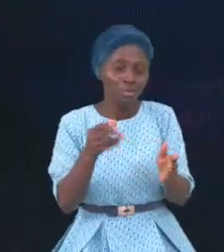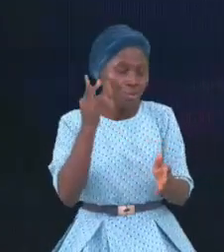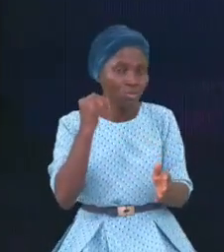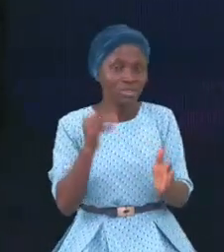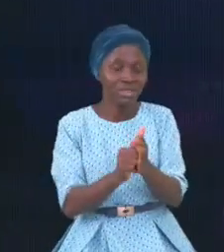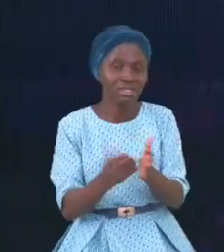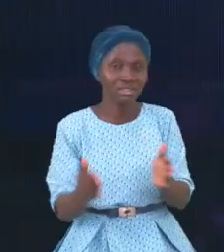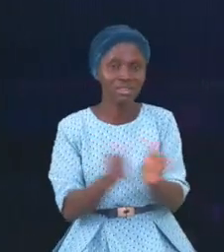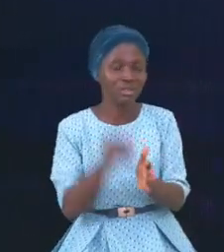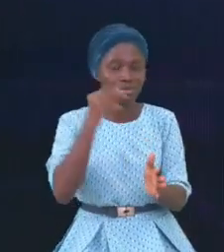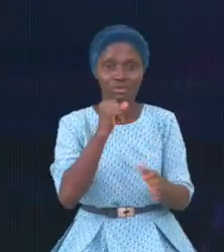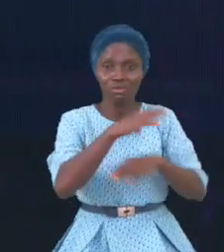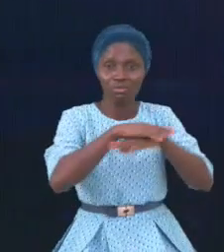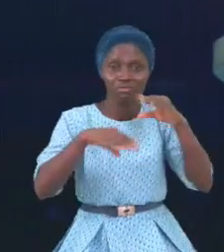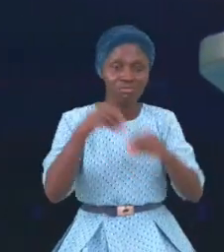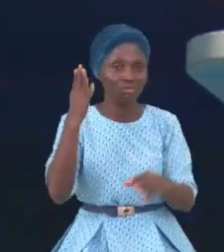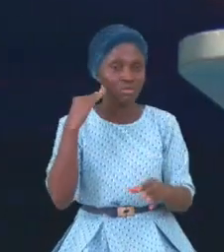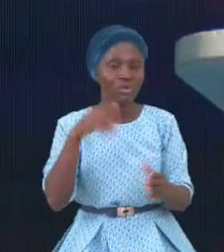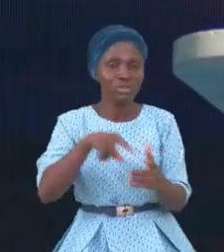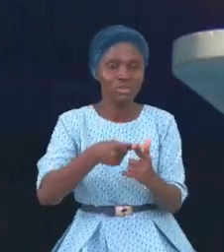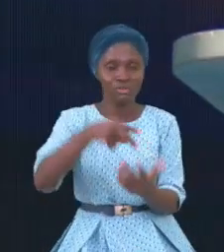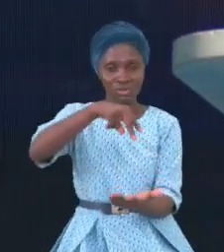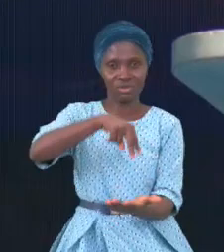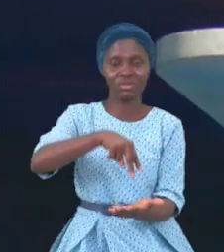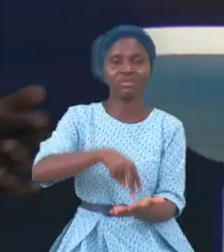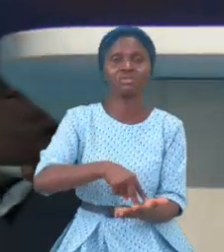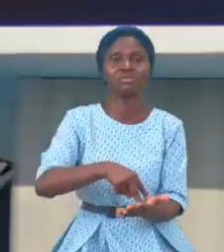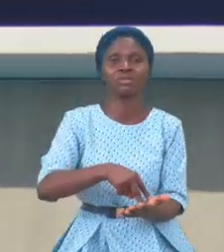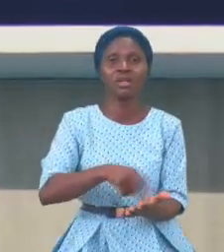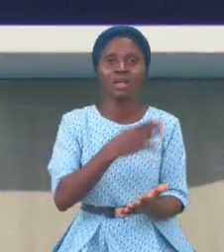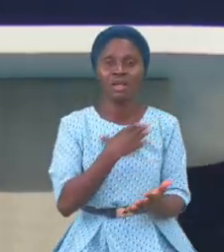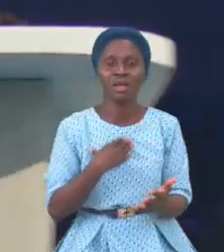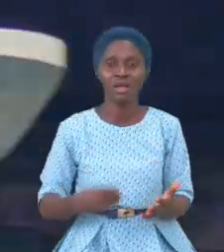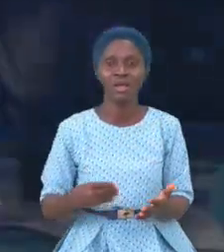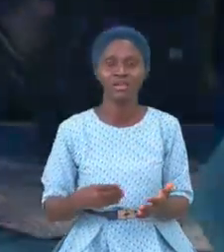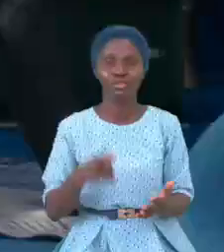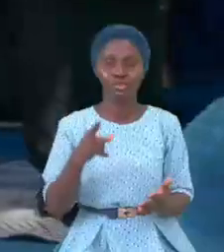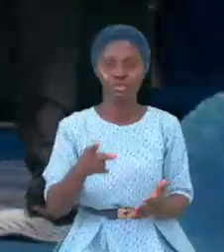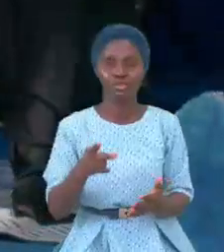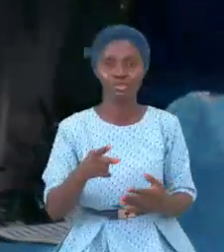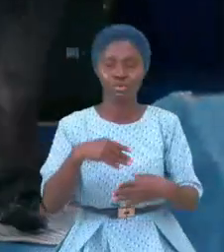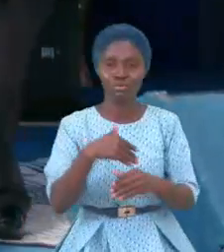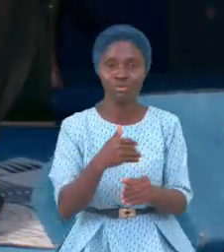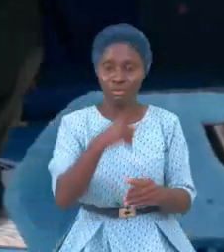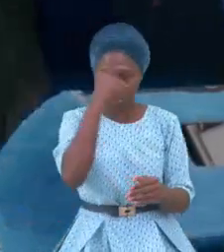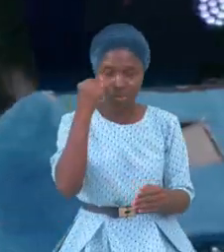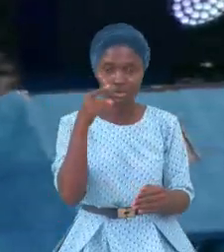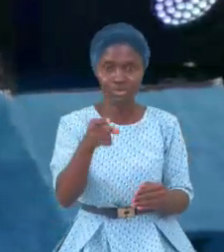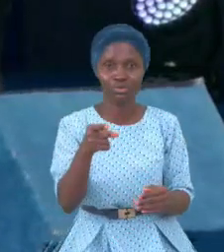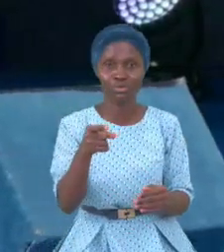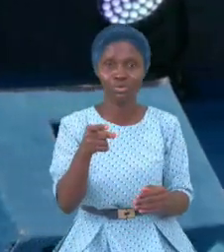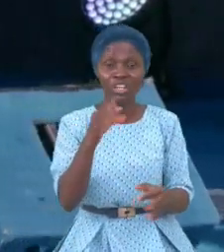I make those uncomfortable things become comfortable now, because if you're going to